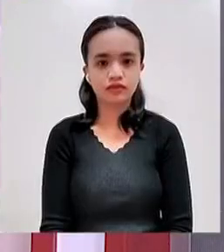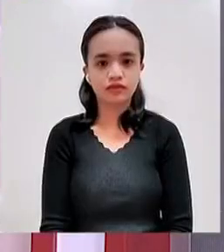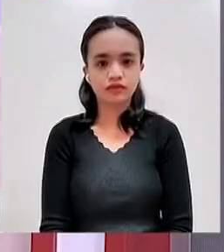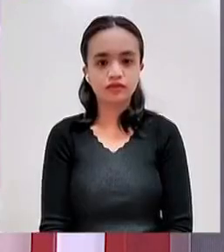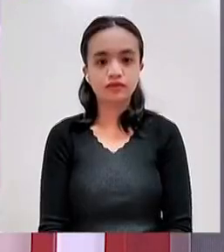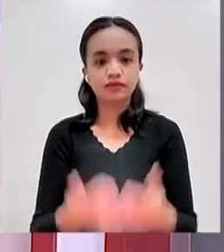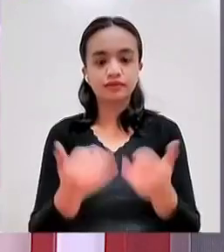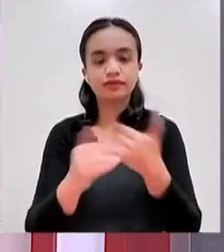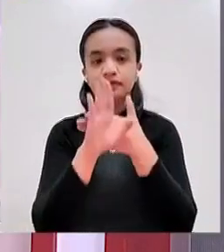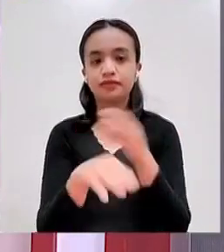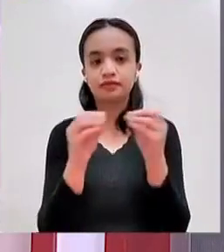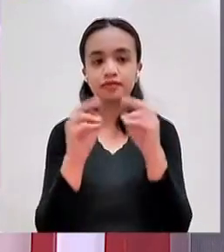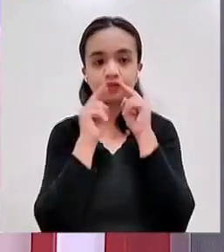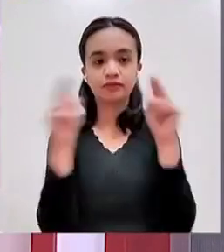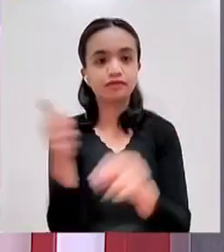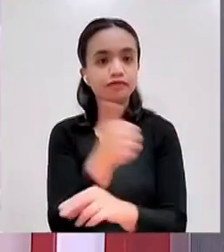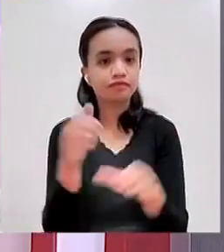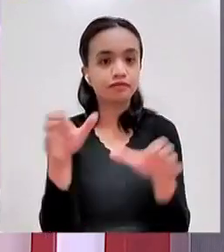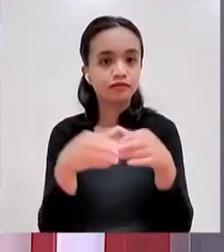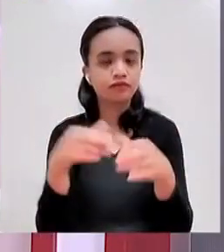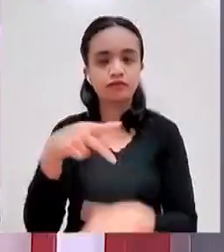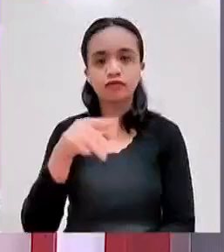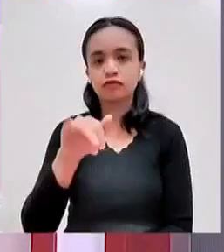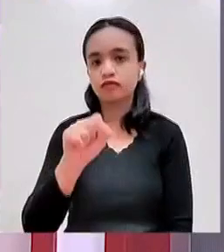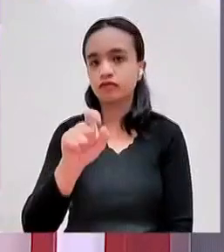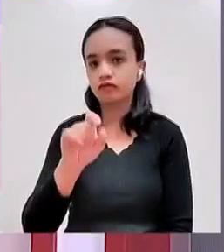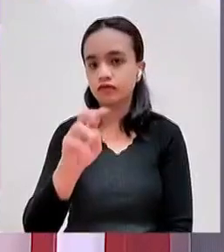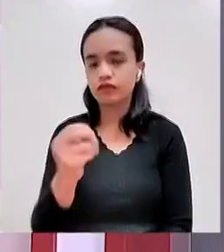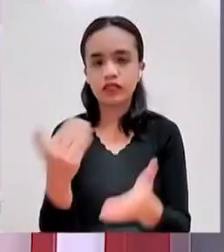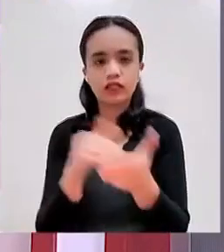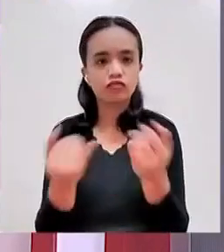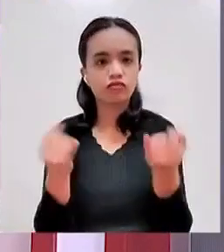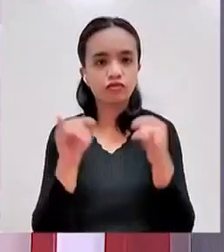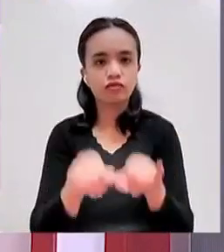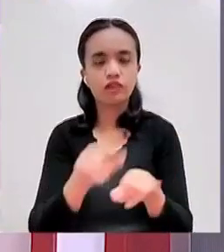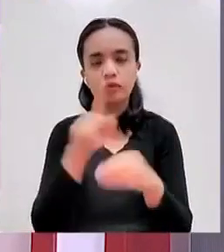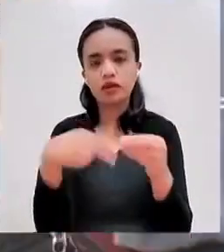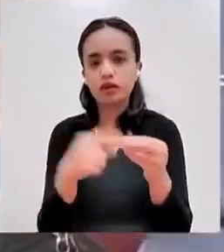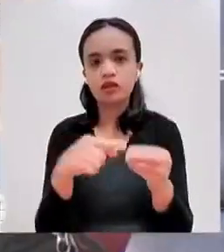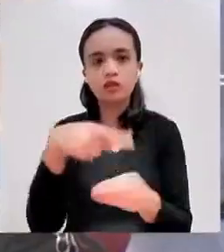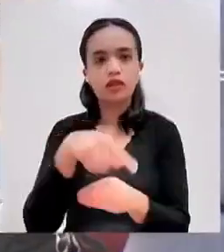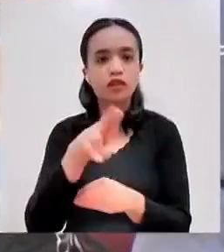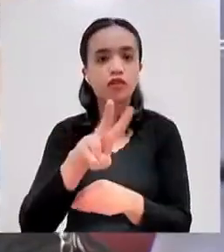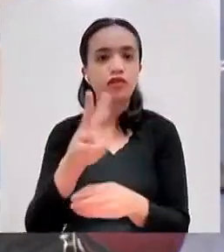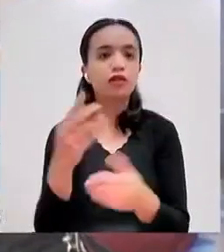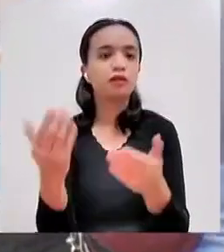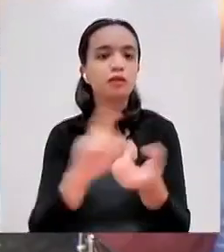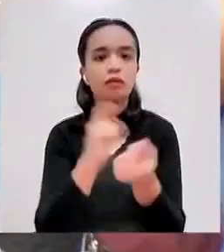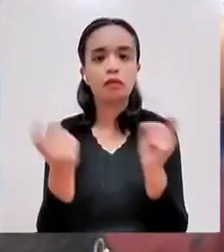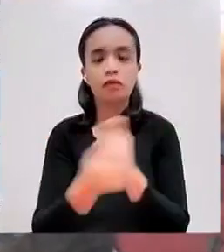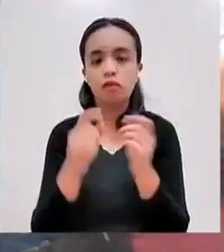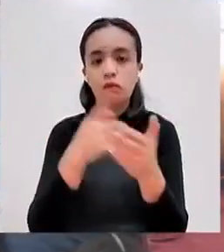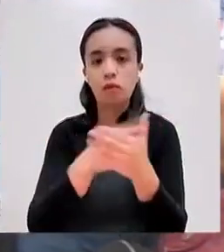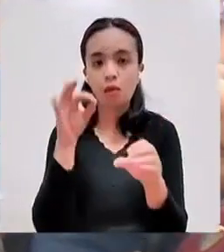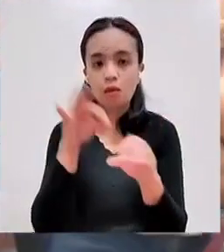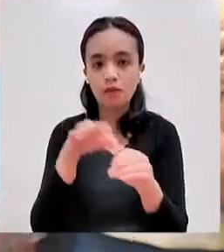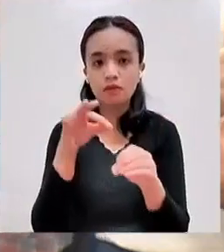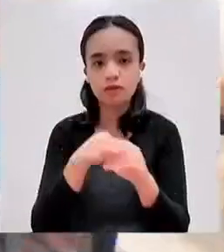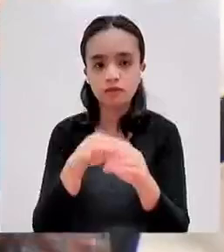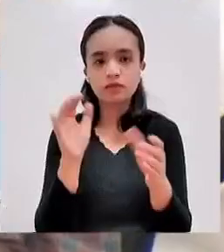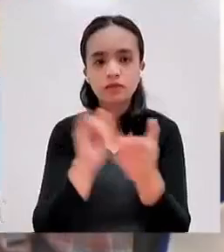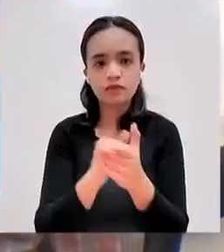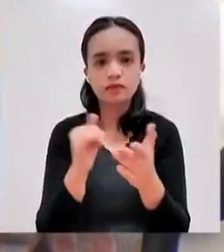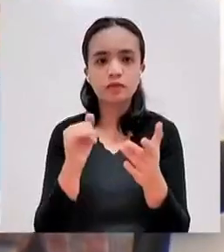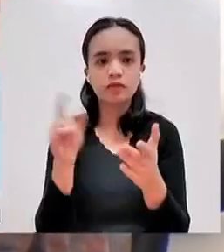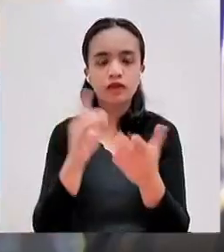Transport Group Piston Malls bringing the issue of the public utility vehicle modernization program to the Philippines' highest court. That's